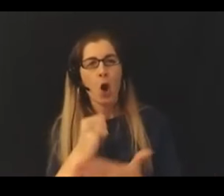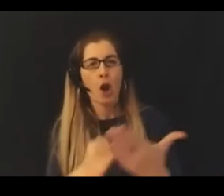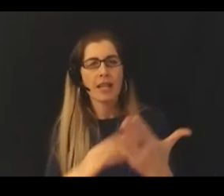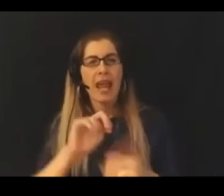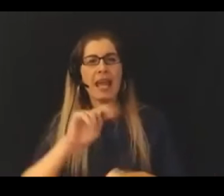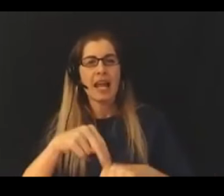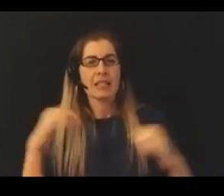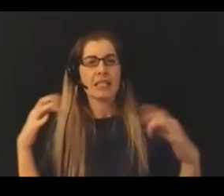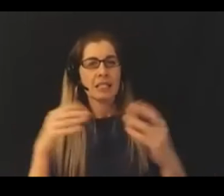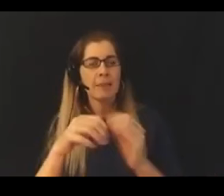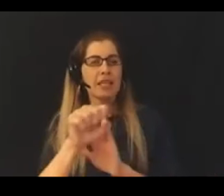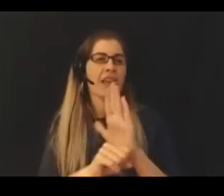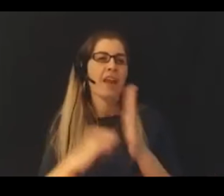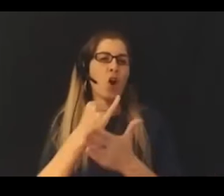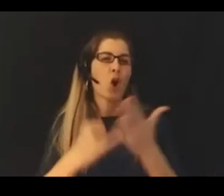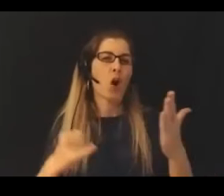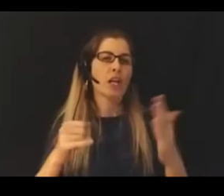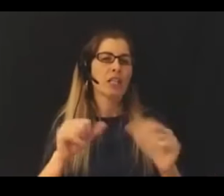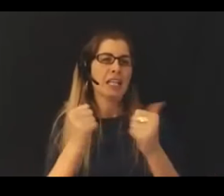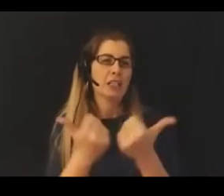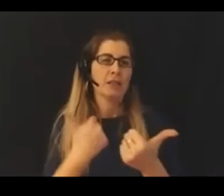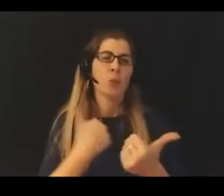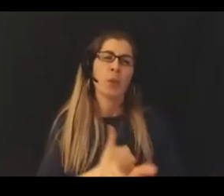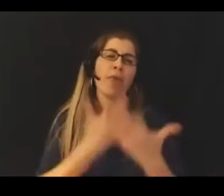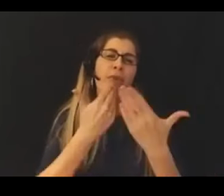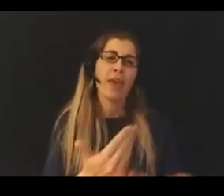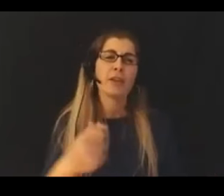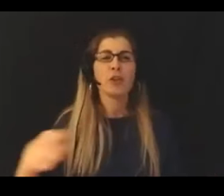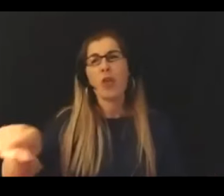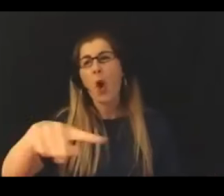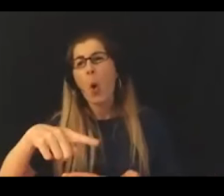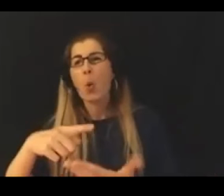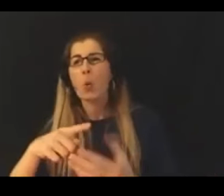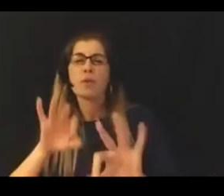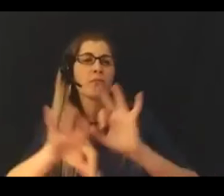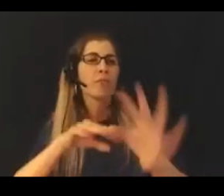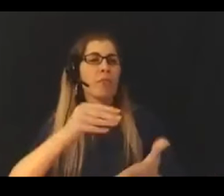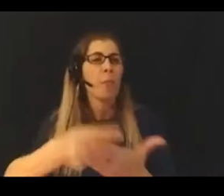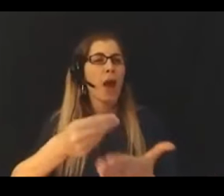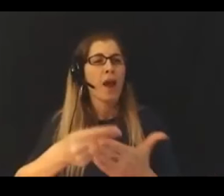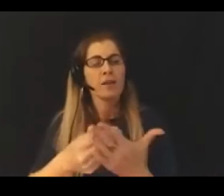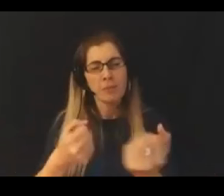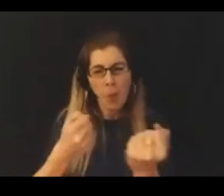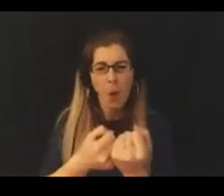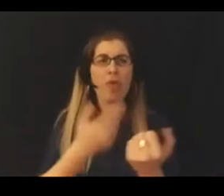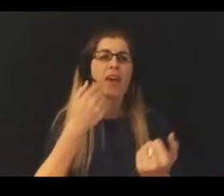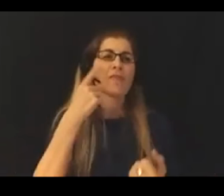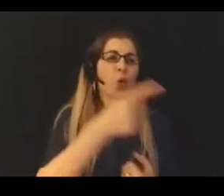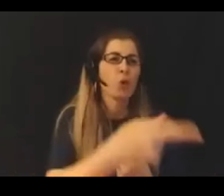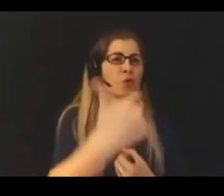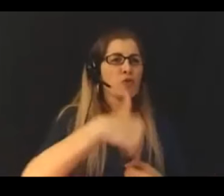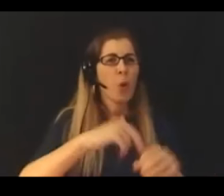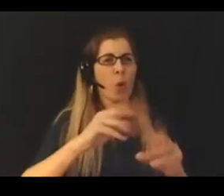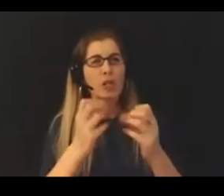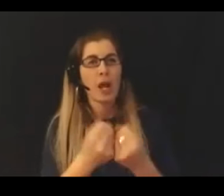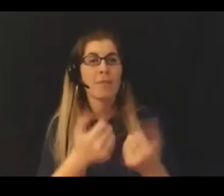National Assembly of State Arts Agencies. We are grateful for the generous support of all of these collaborators and grateful for your participation today.